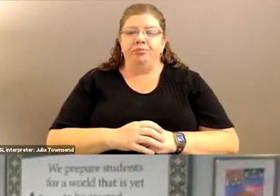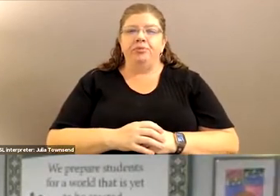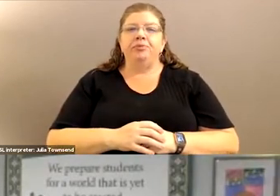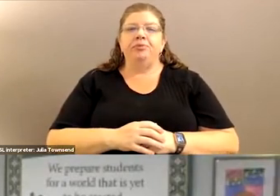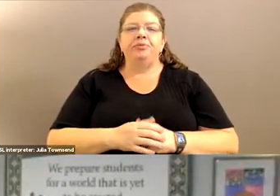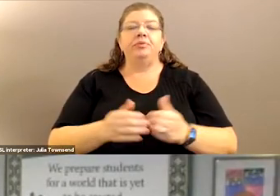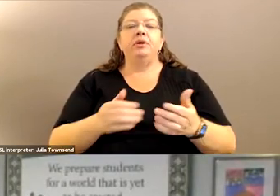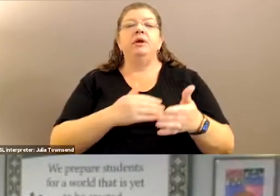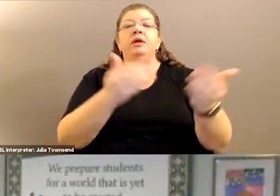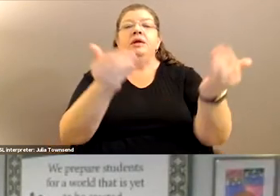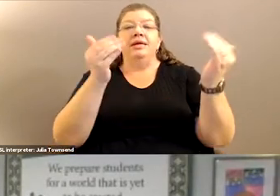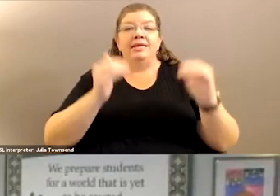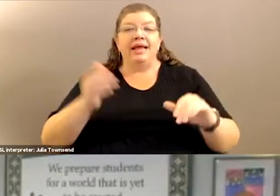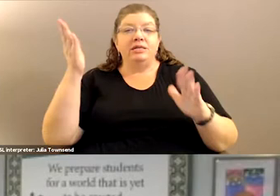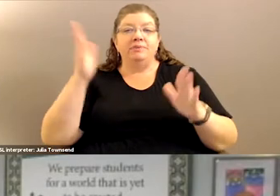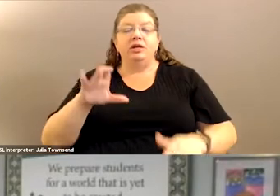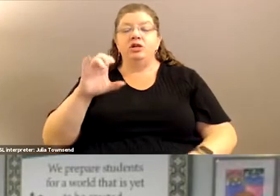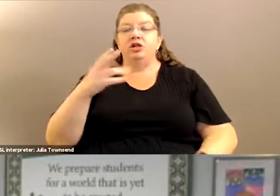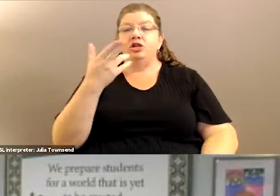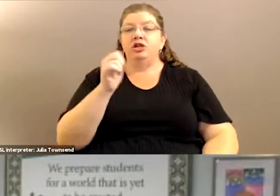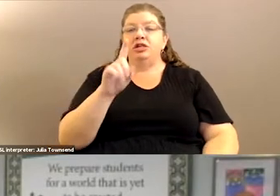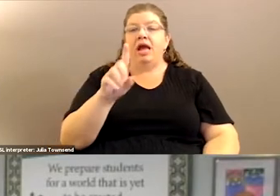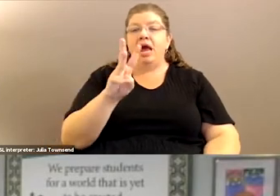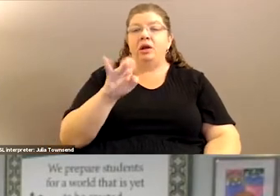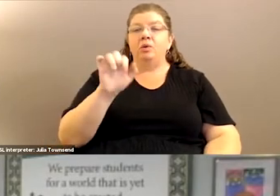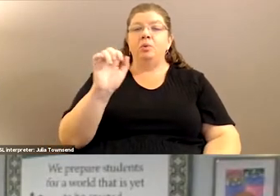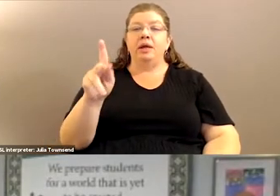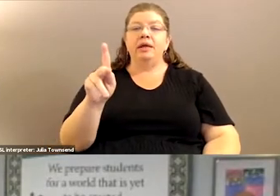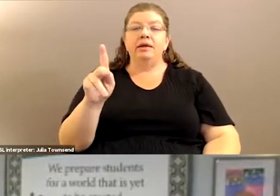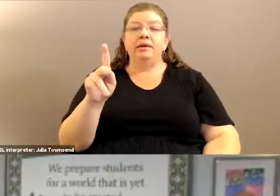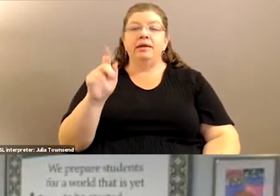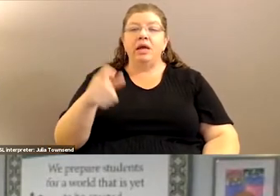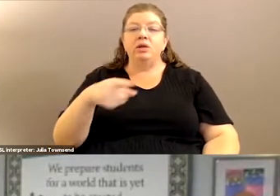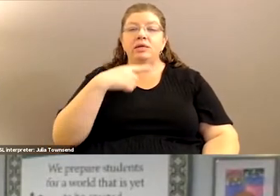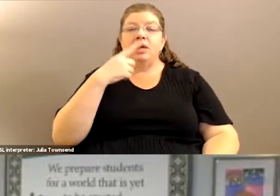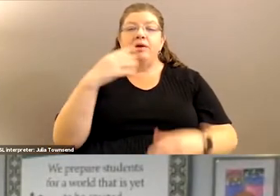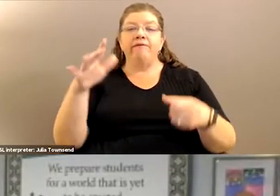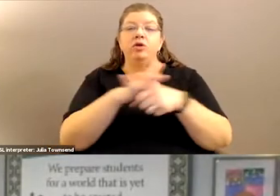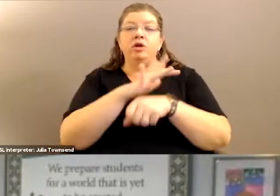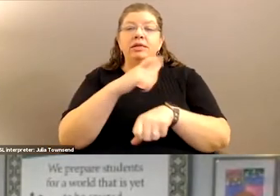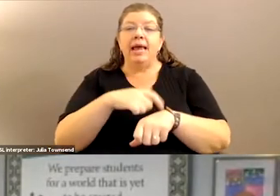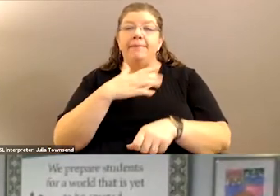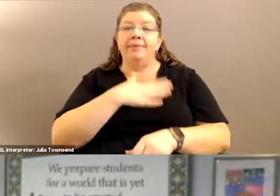next speaker is chadwick chadwick can you please state your full name